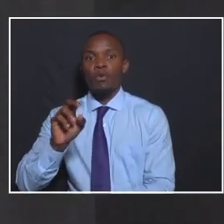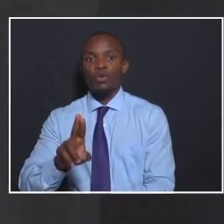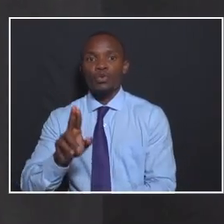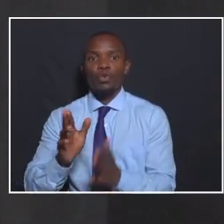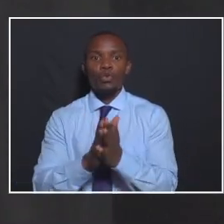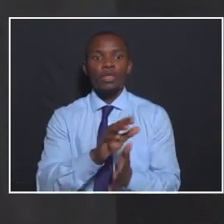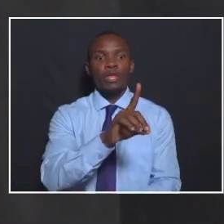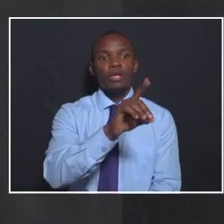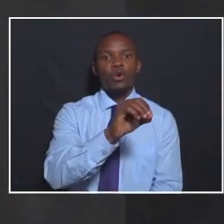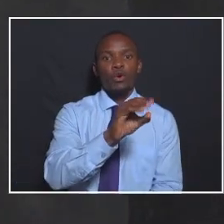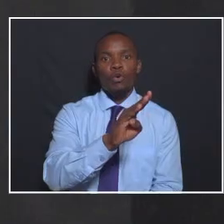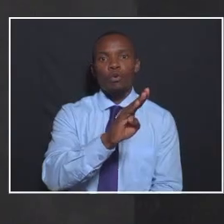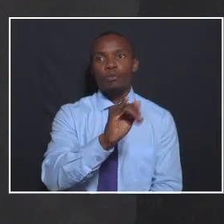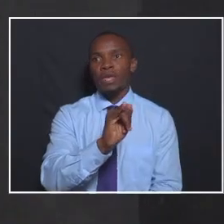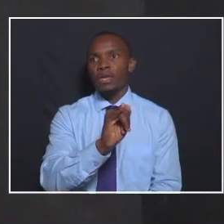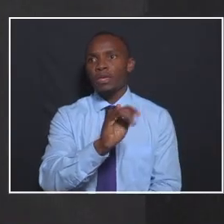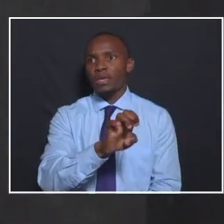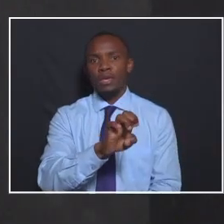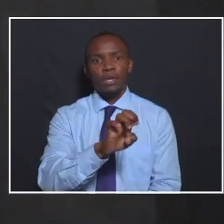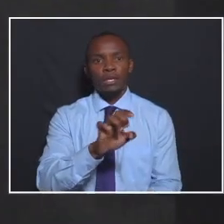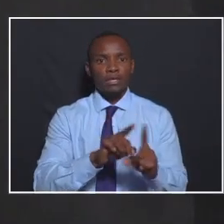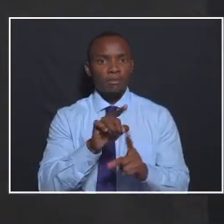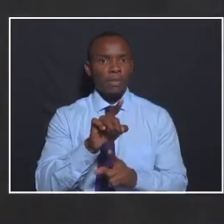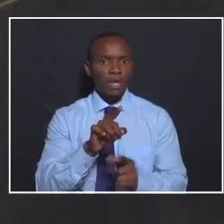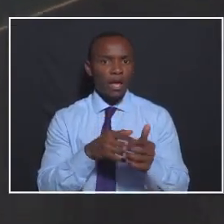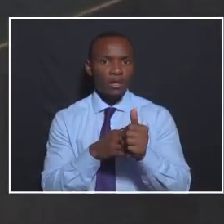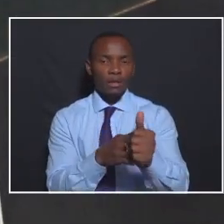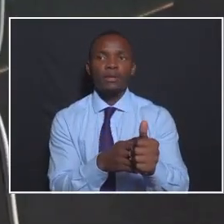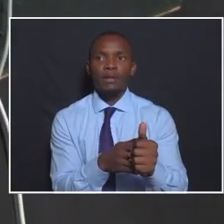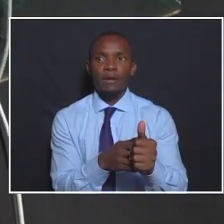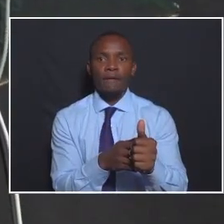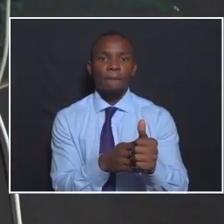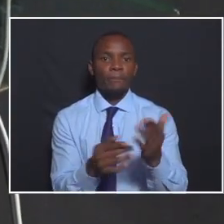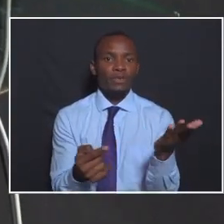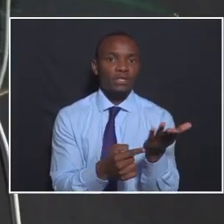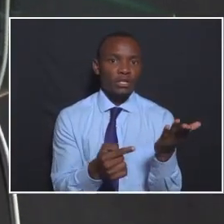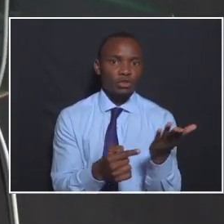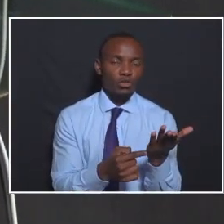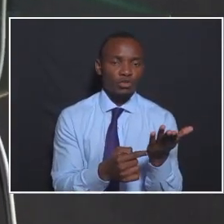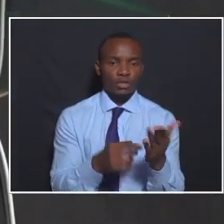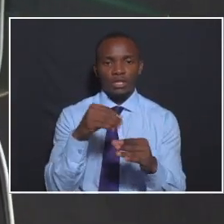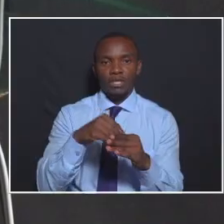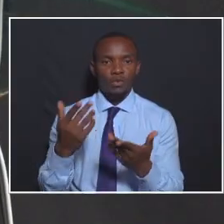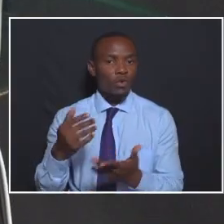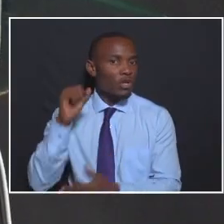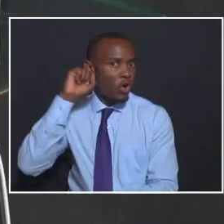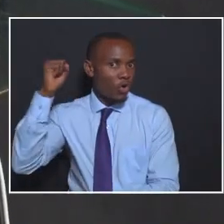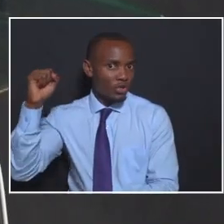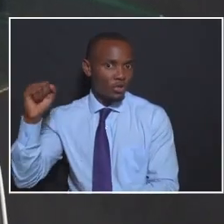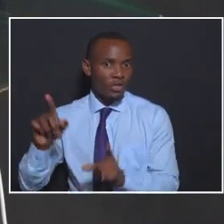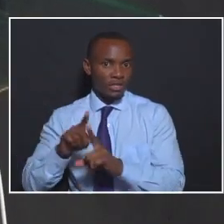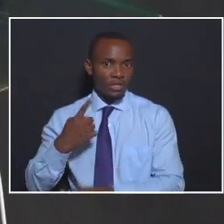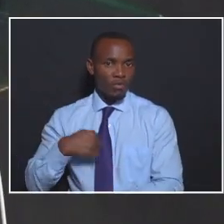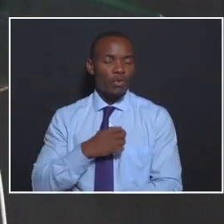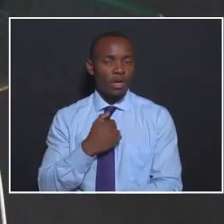Dolby. Dolby is one of the leading technologies in audio, and we have an MOU to